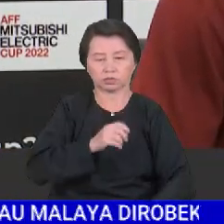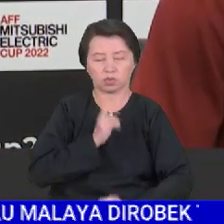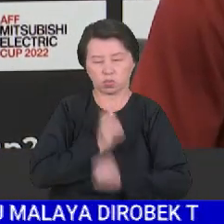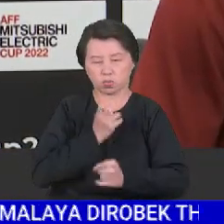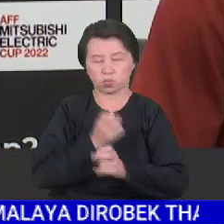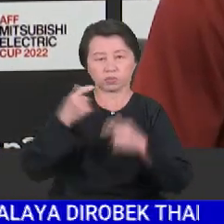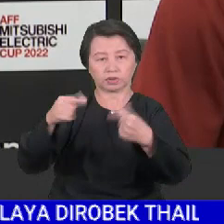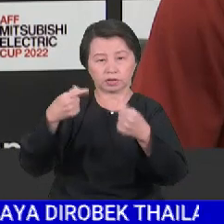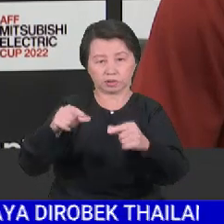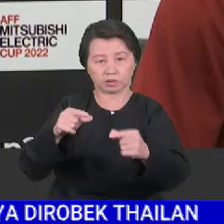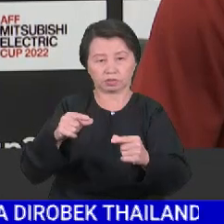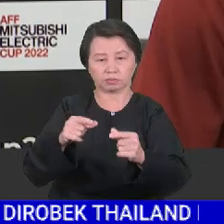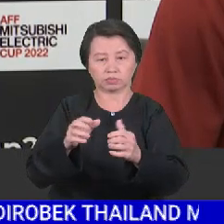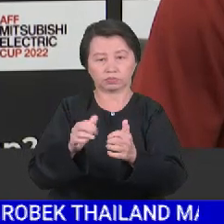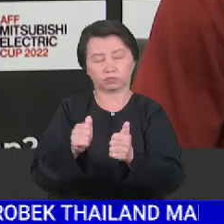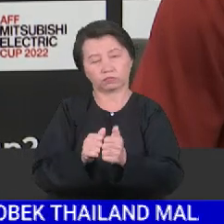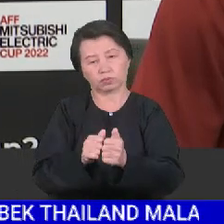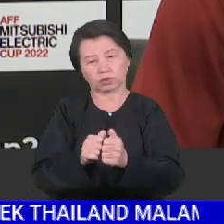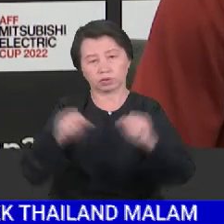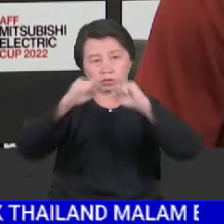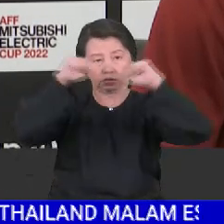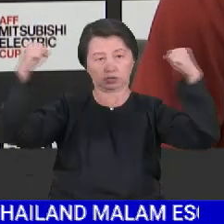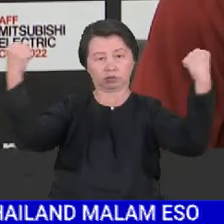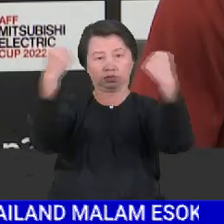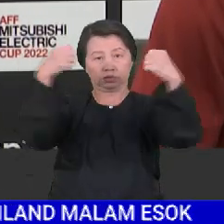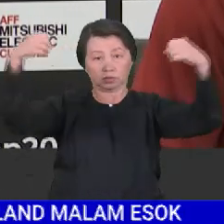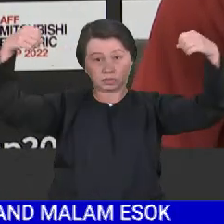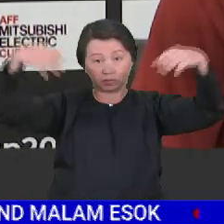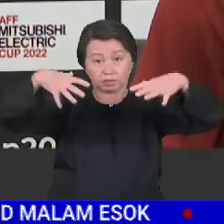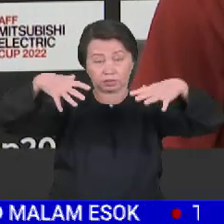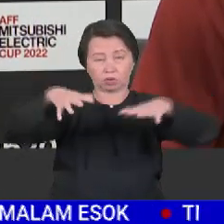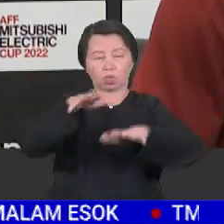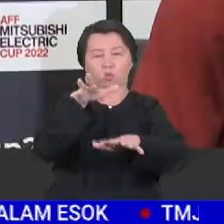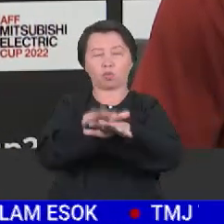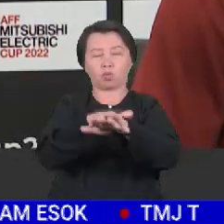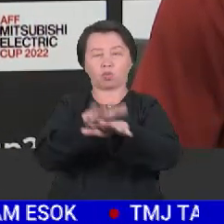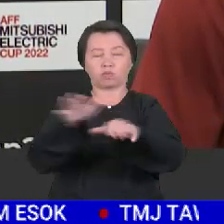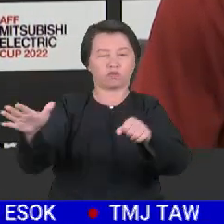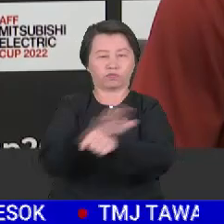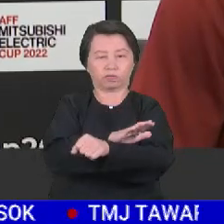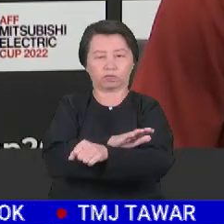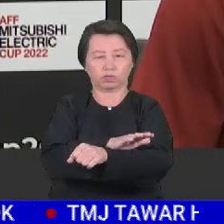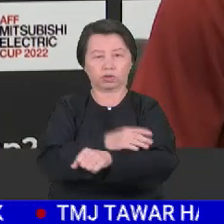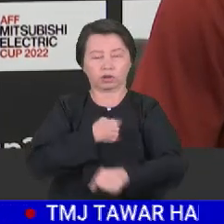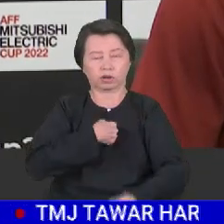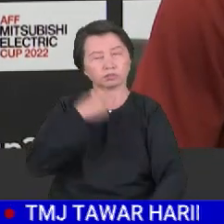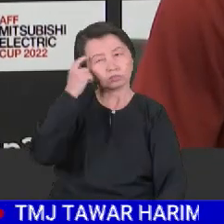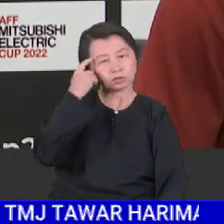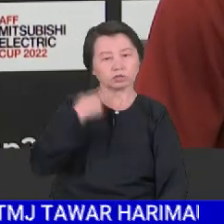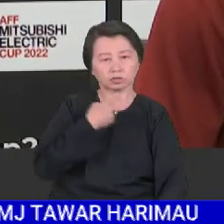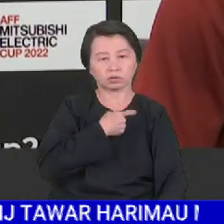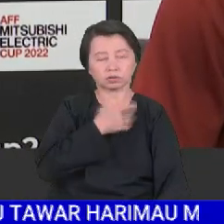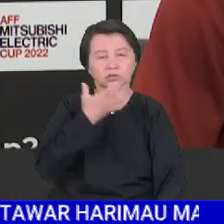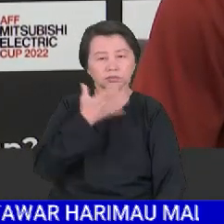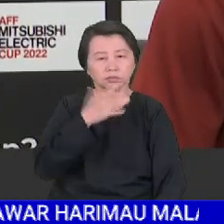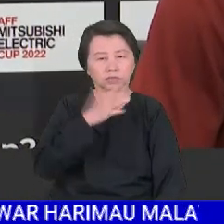game with stadium crowded. I guess we are a bit